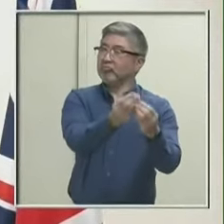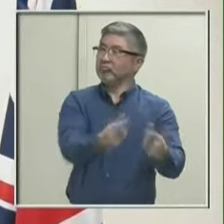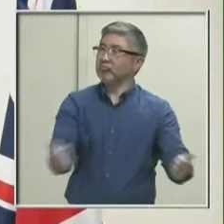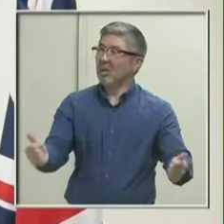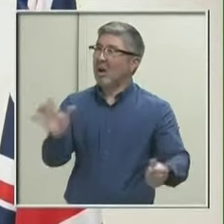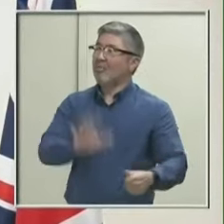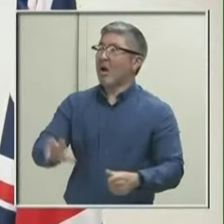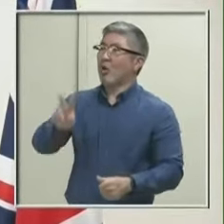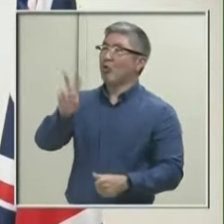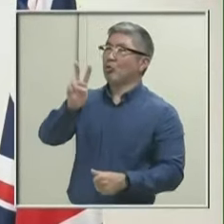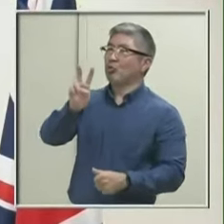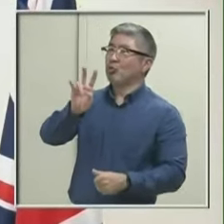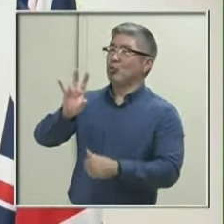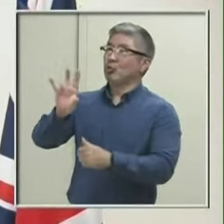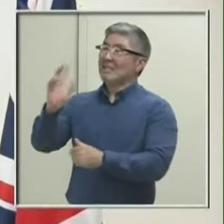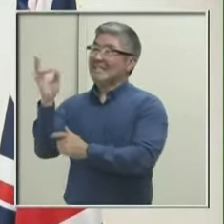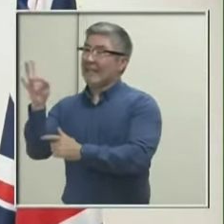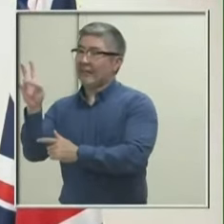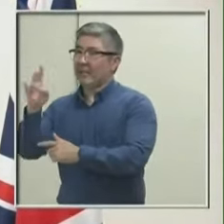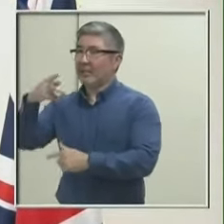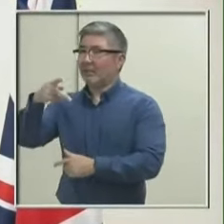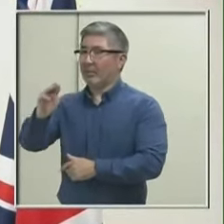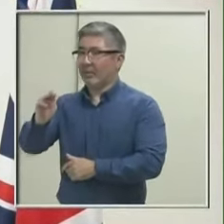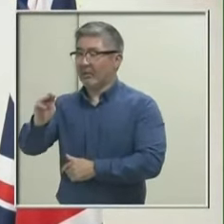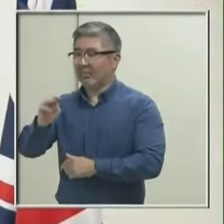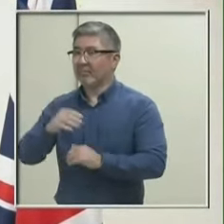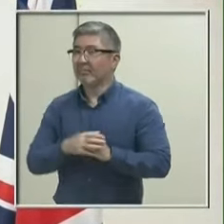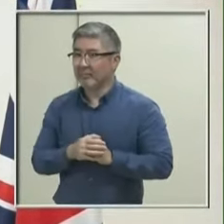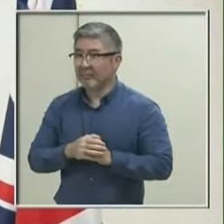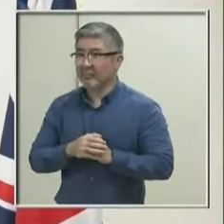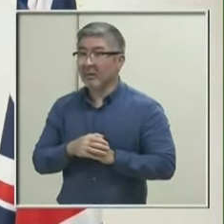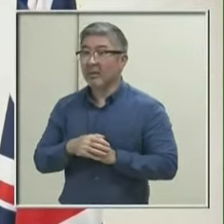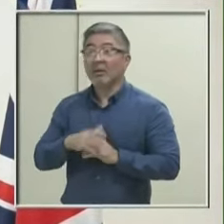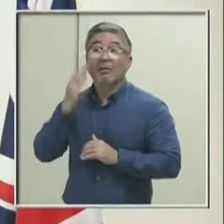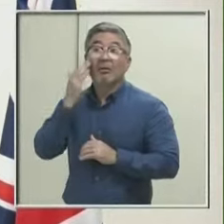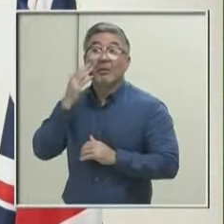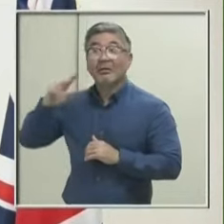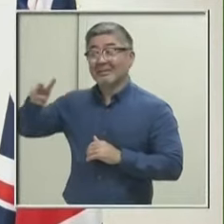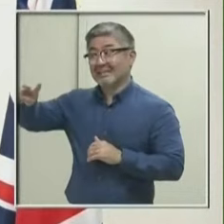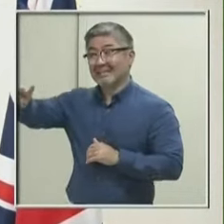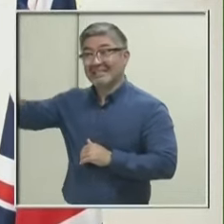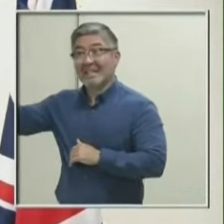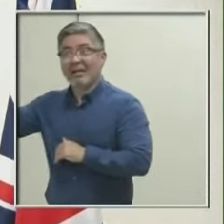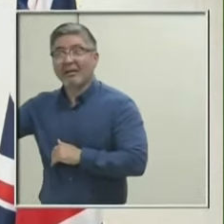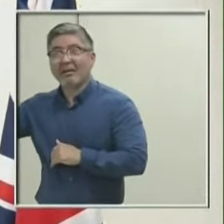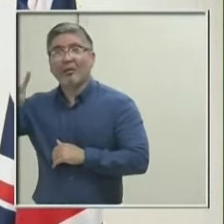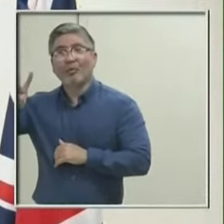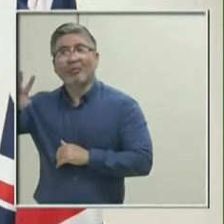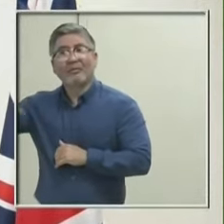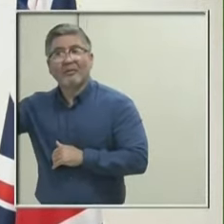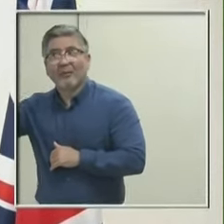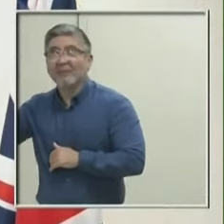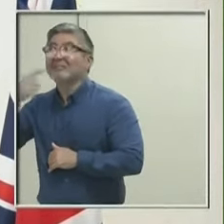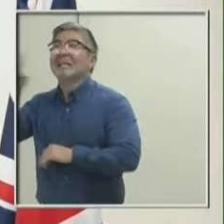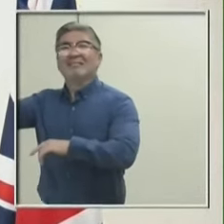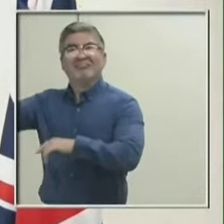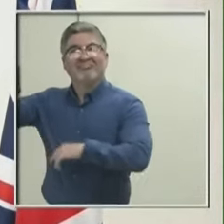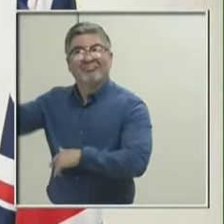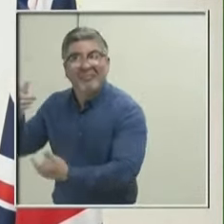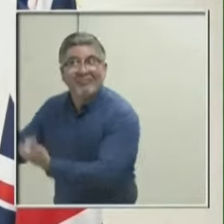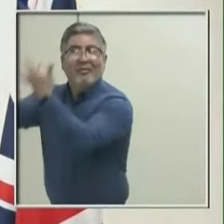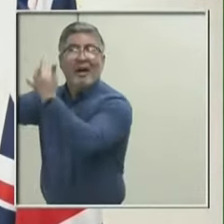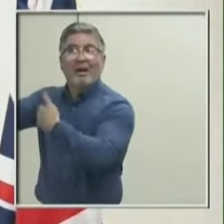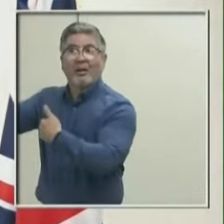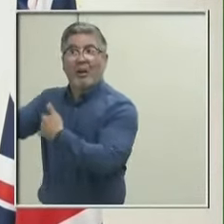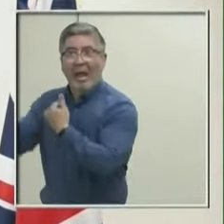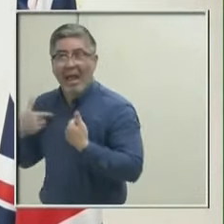p.m. And we know that the second was dispatched at 2:55. So we know